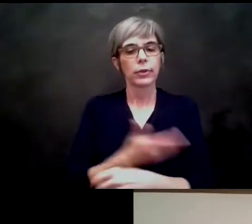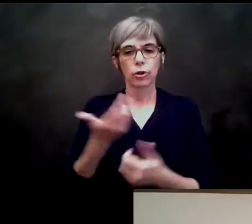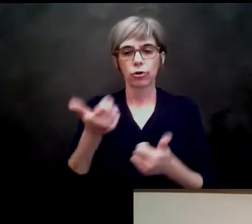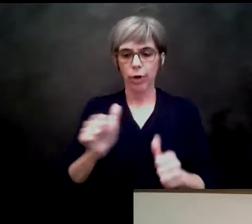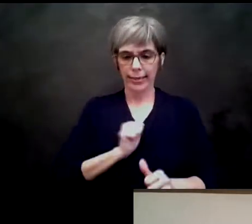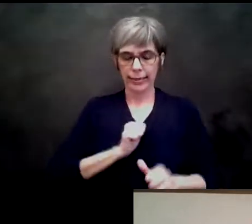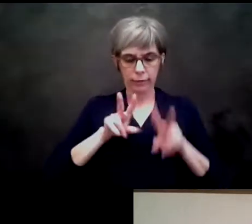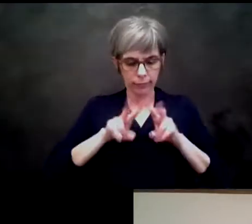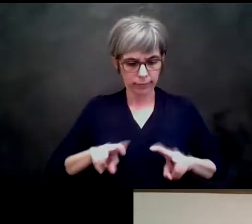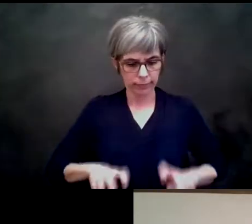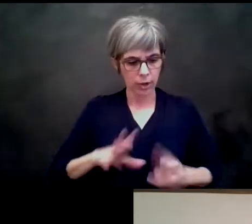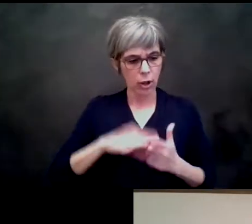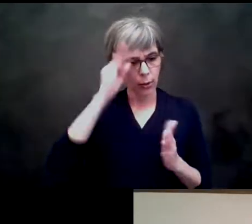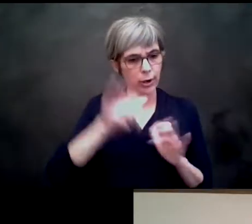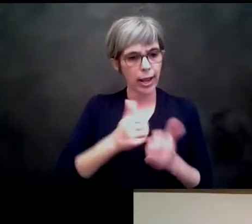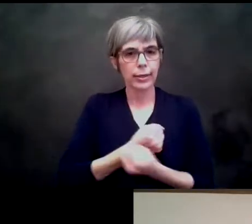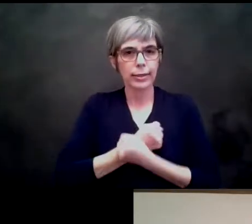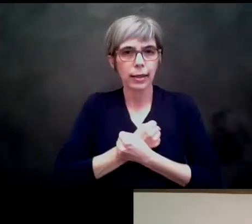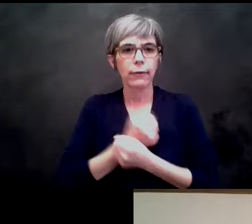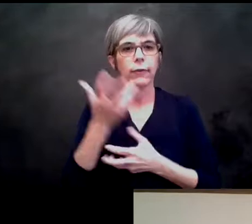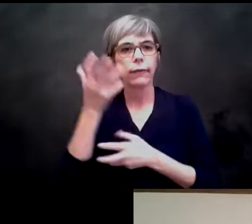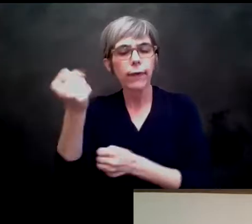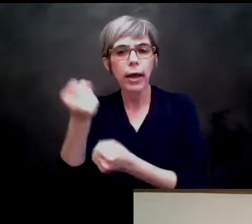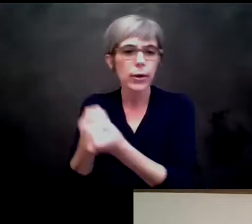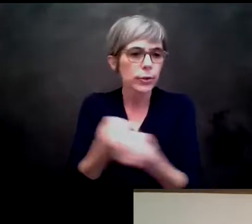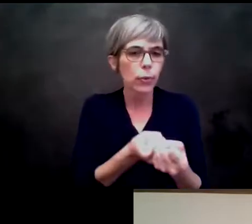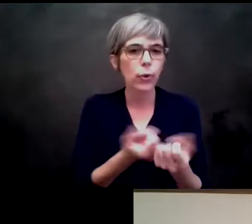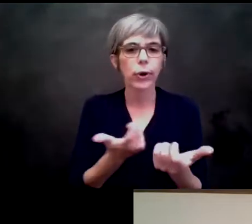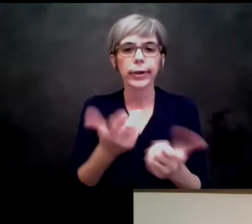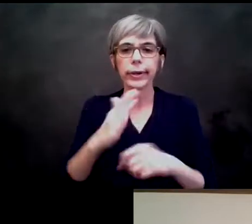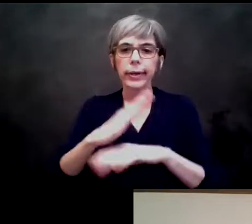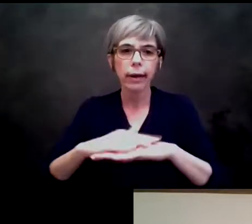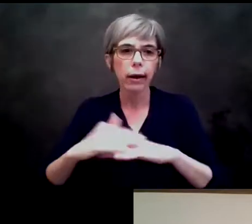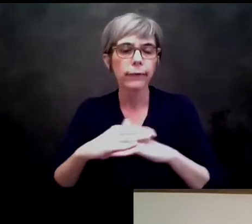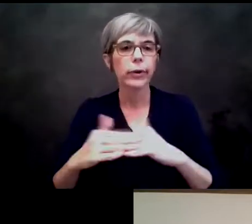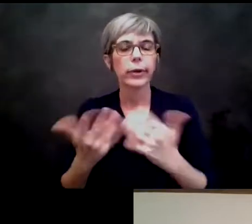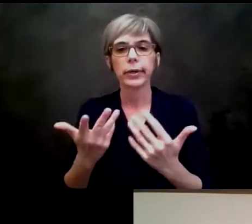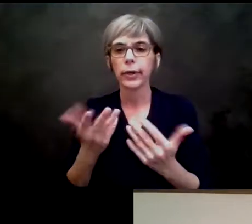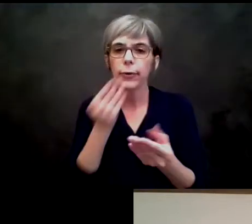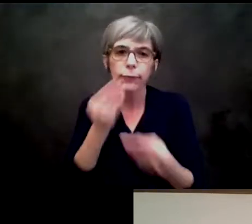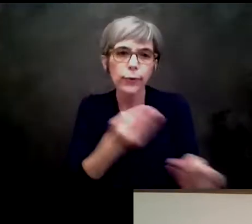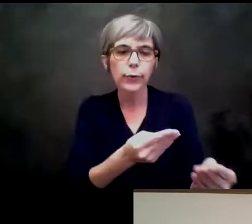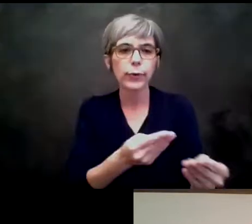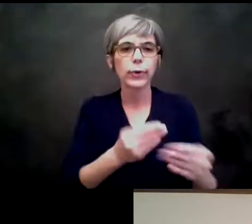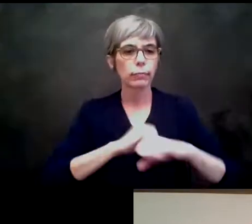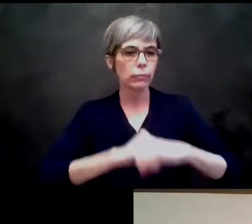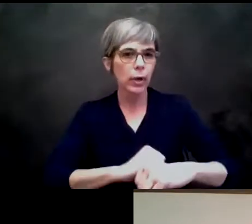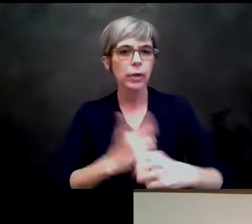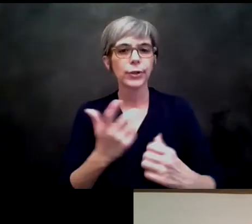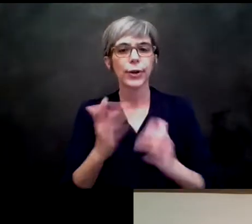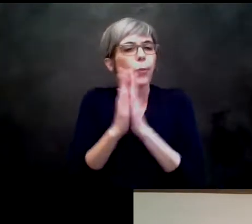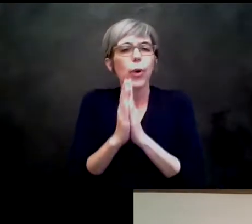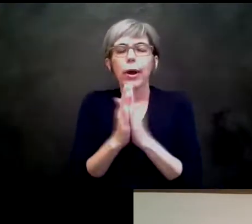need in our community, whether that need is for comfort, for food, for shelter, or simply a prayer. And the